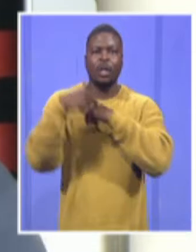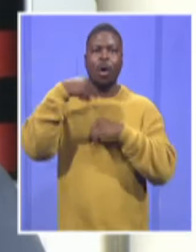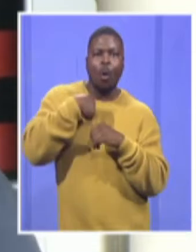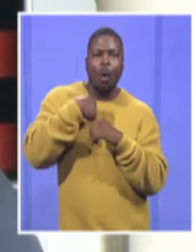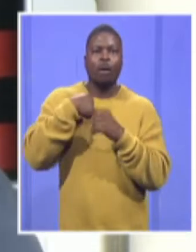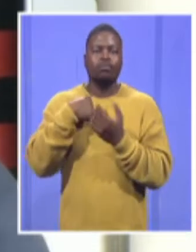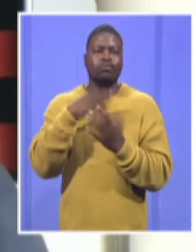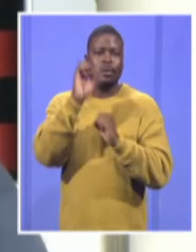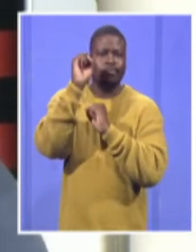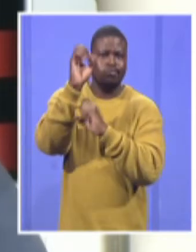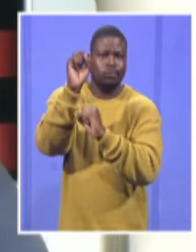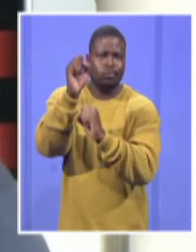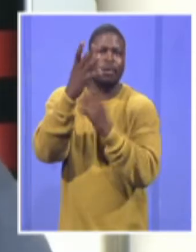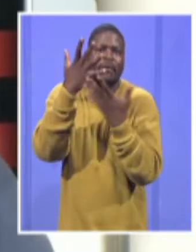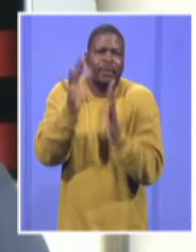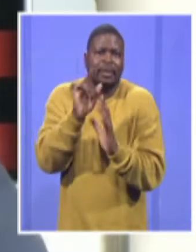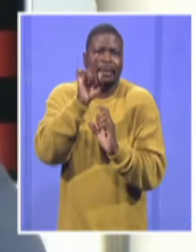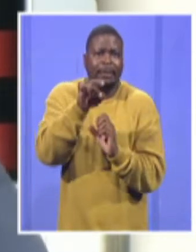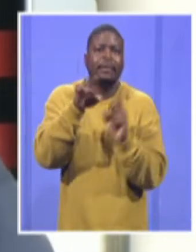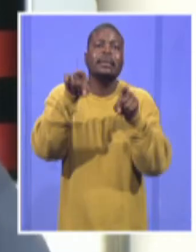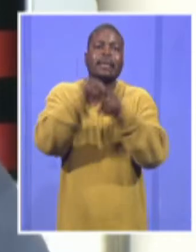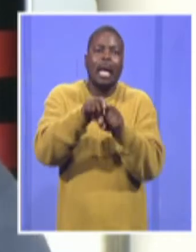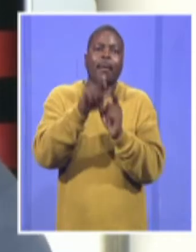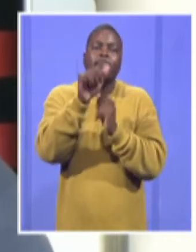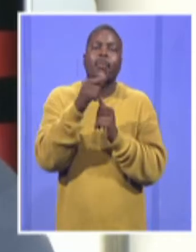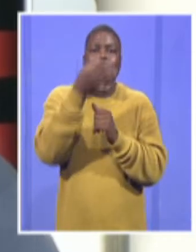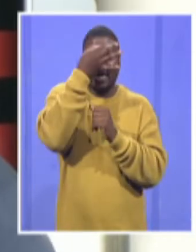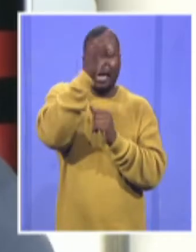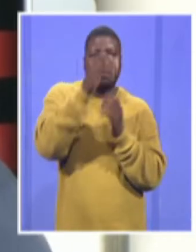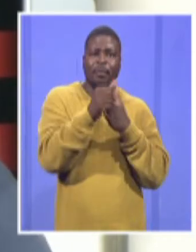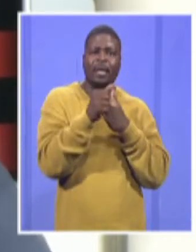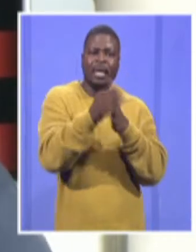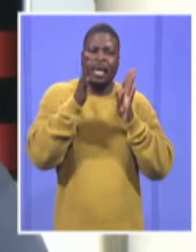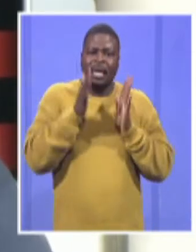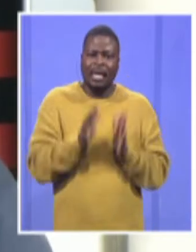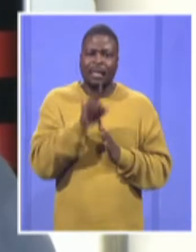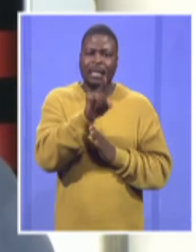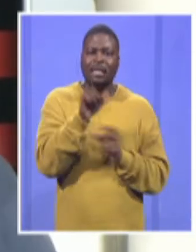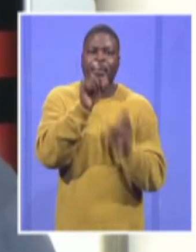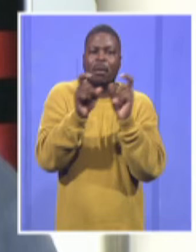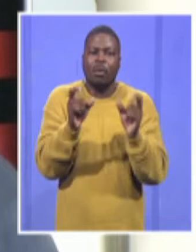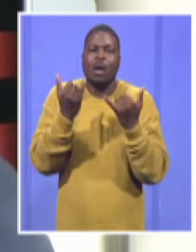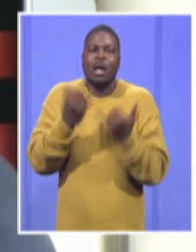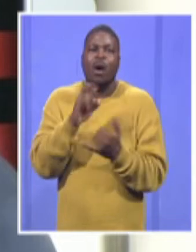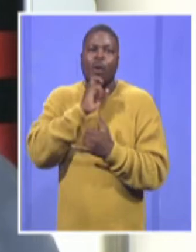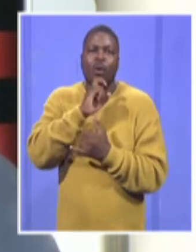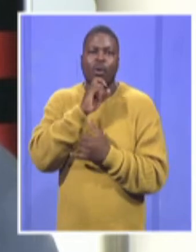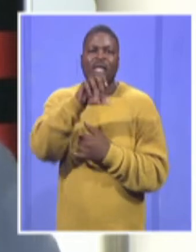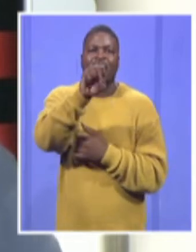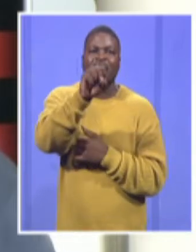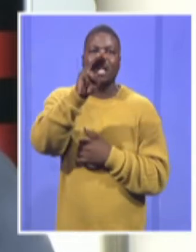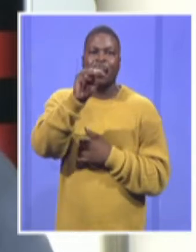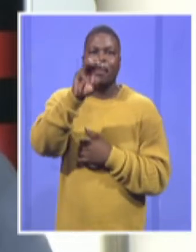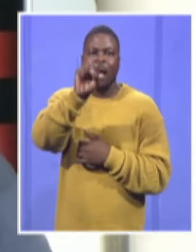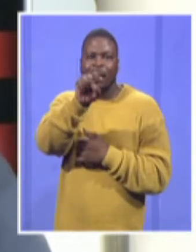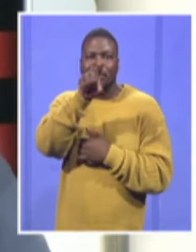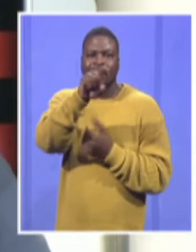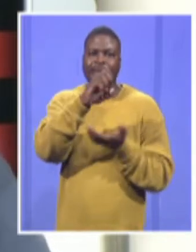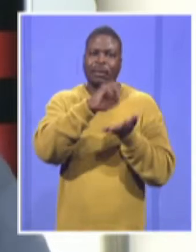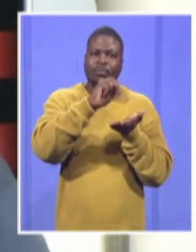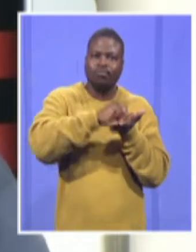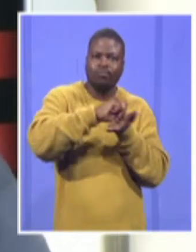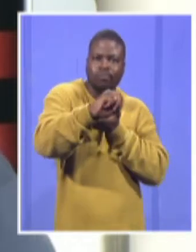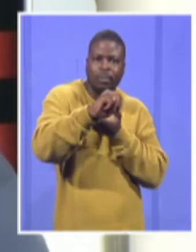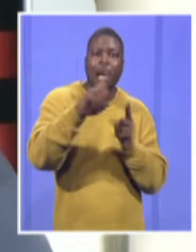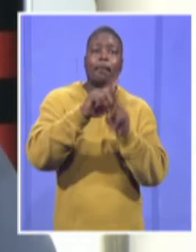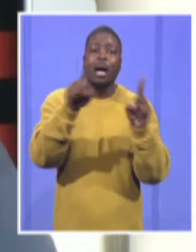officials and leaders are speaking about people now are traced using SMSs, are sent SMSs, but we know we have a problem of electricity